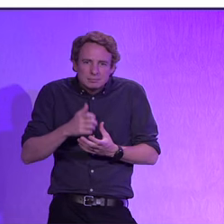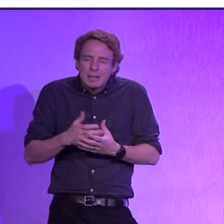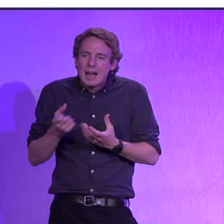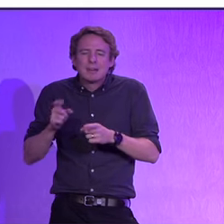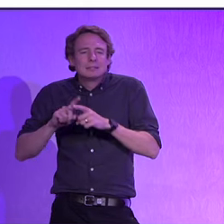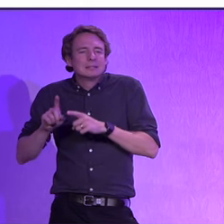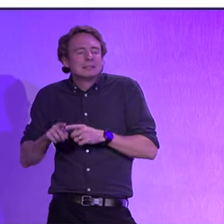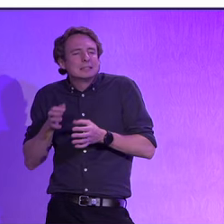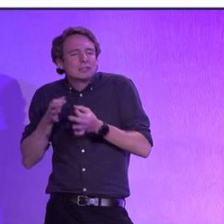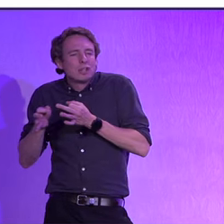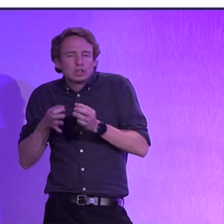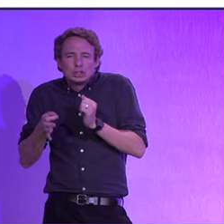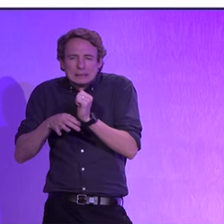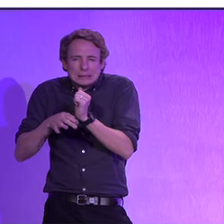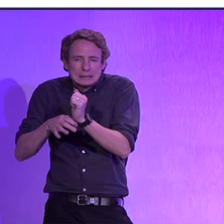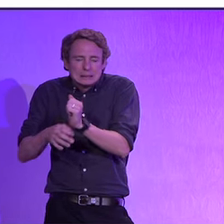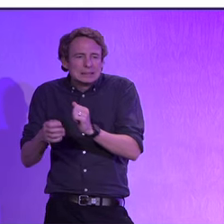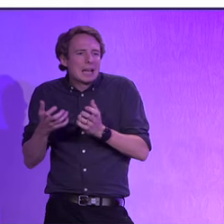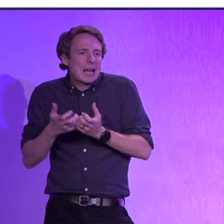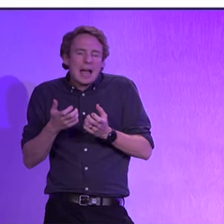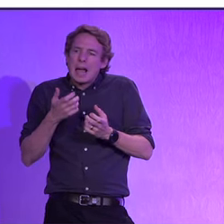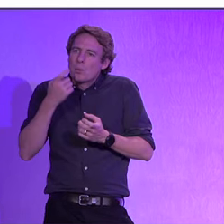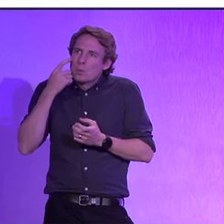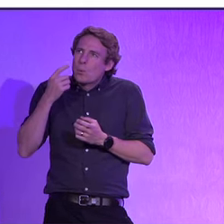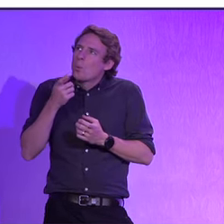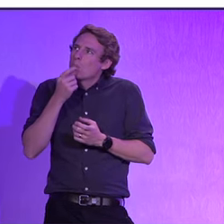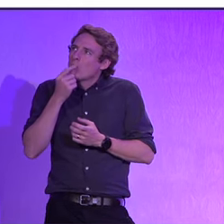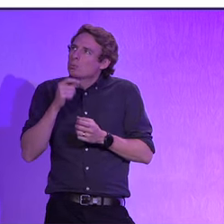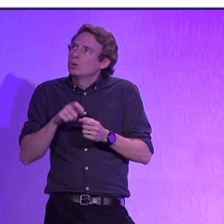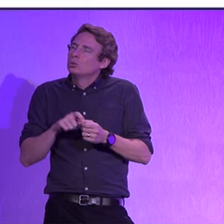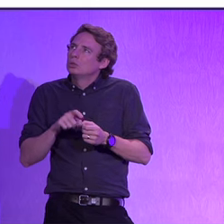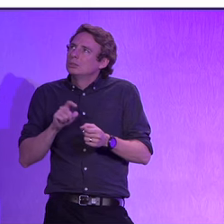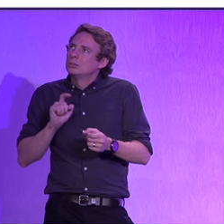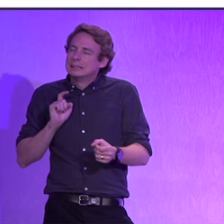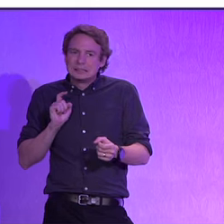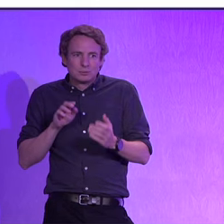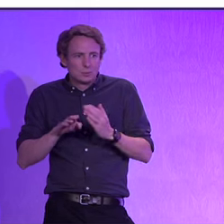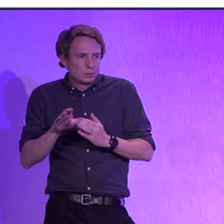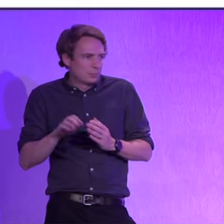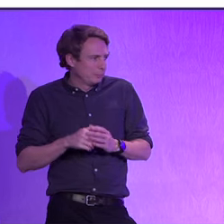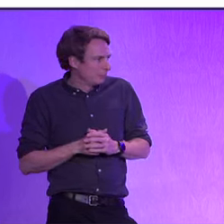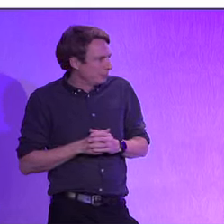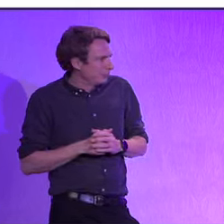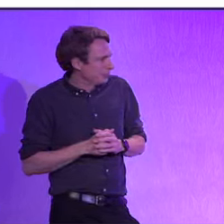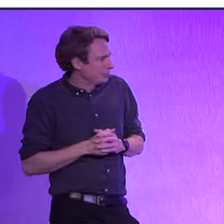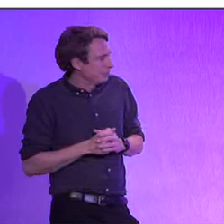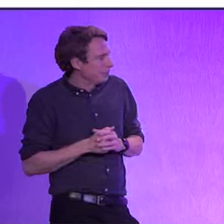a tapestry of stratagems for such stewards who ponder a gentle retreat or long for mantles